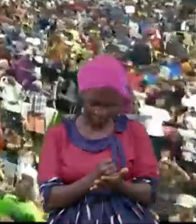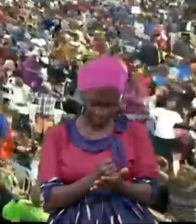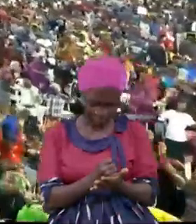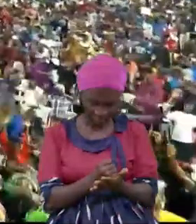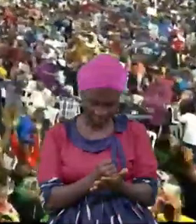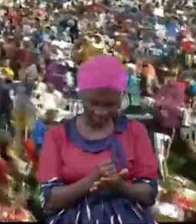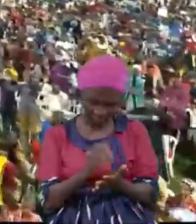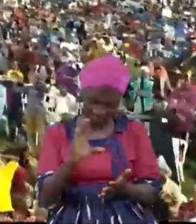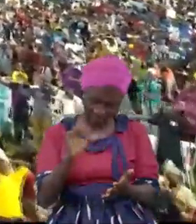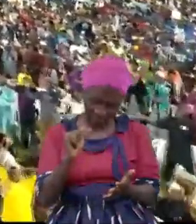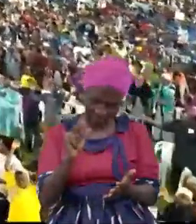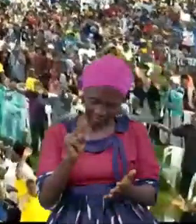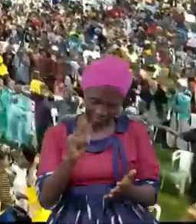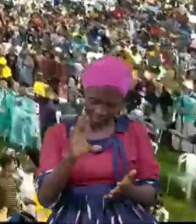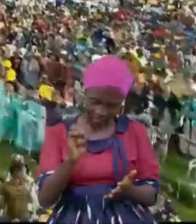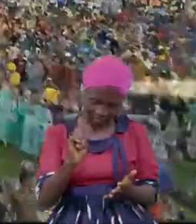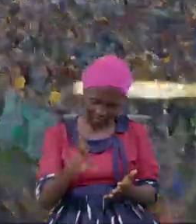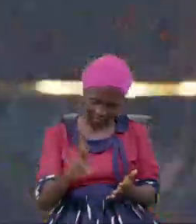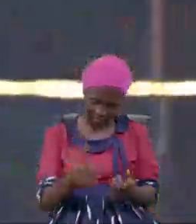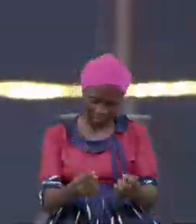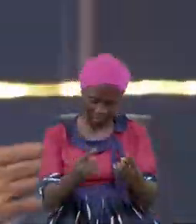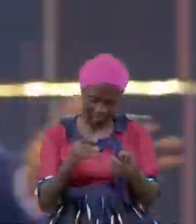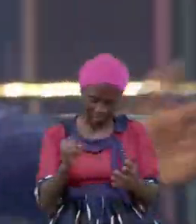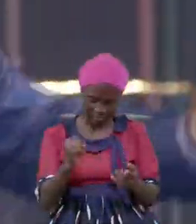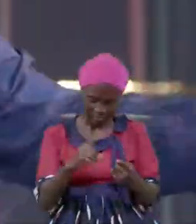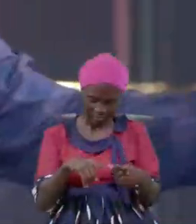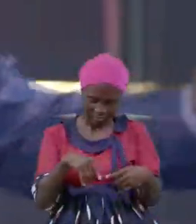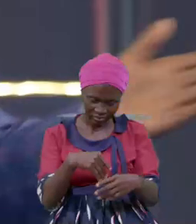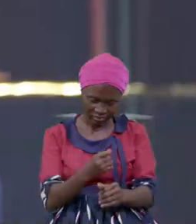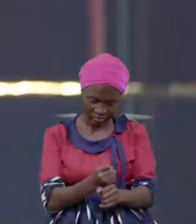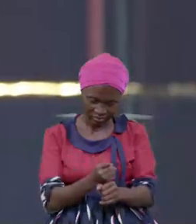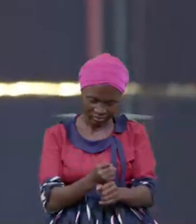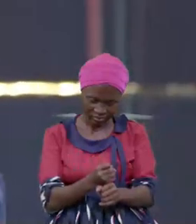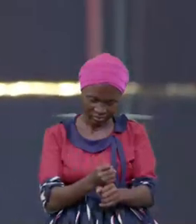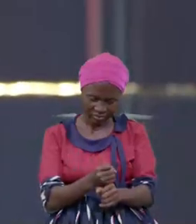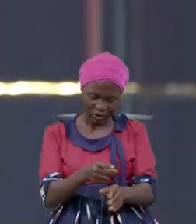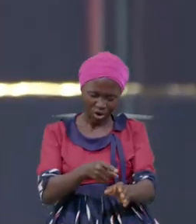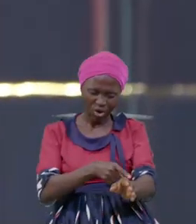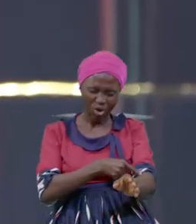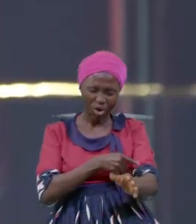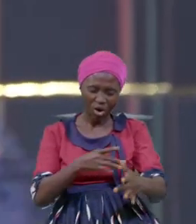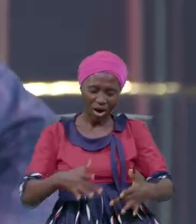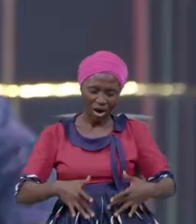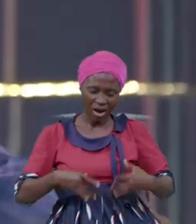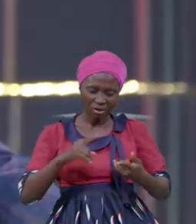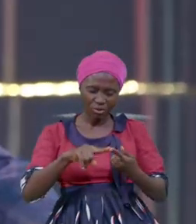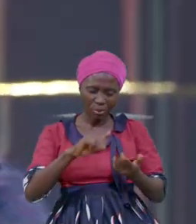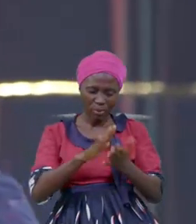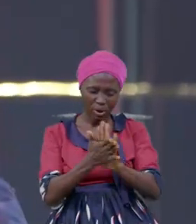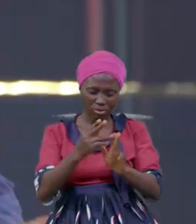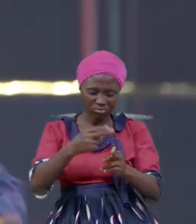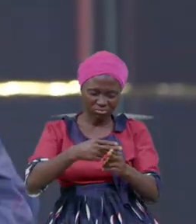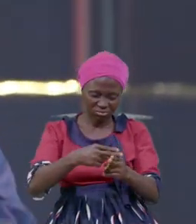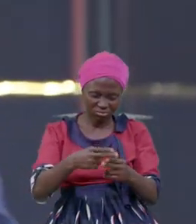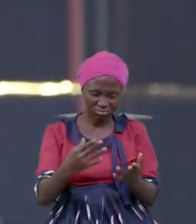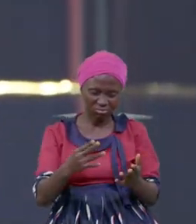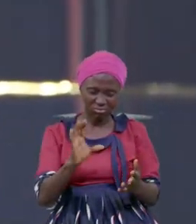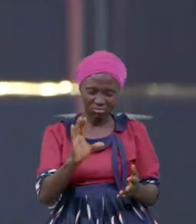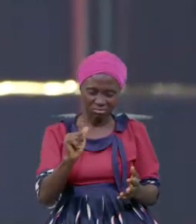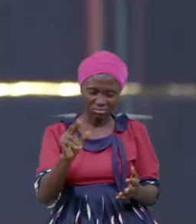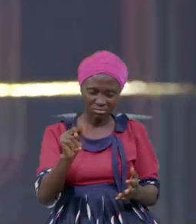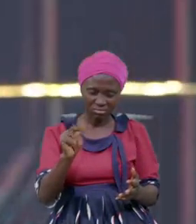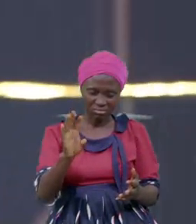Cancer comes to make long life short. Cancer comes to